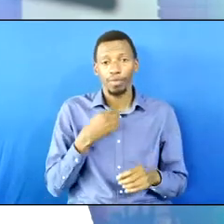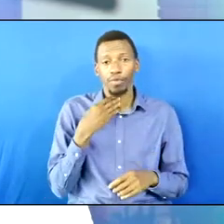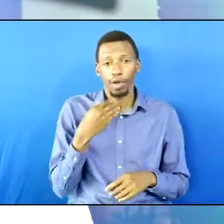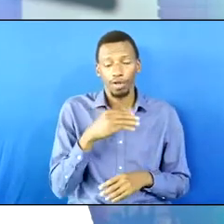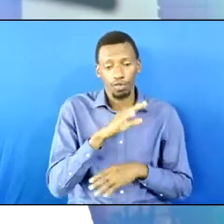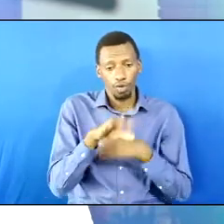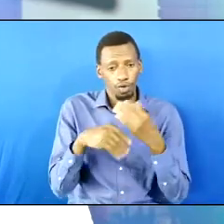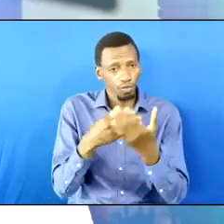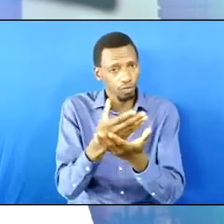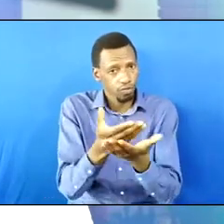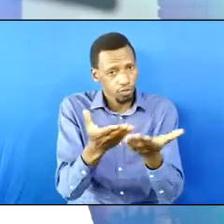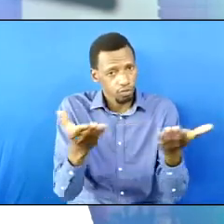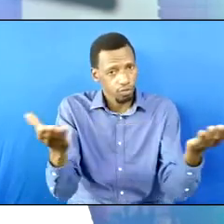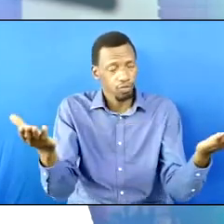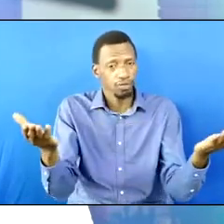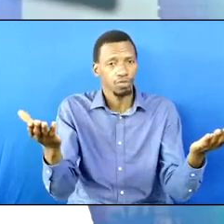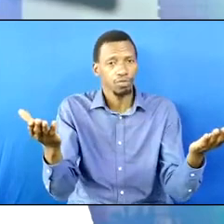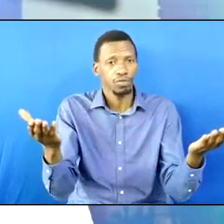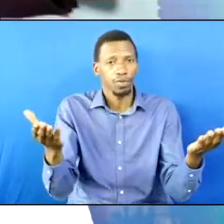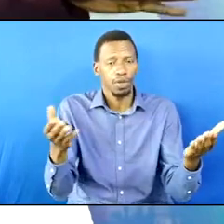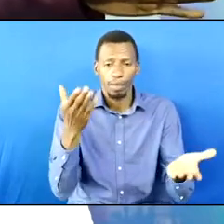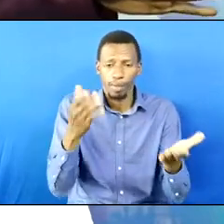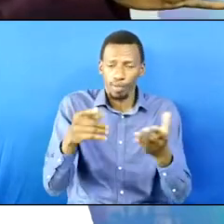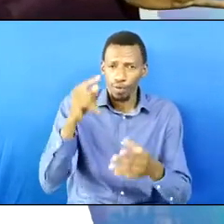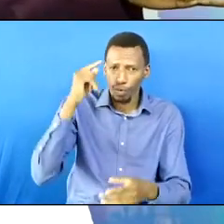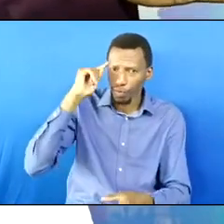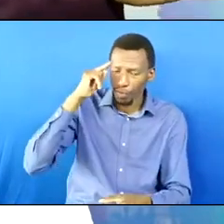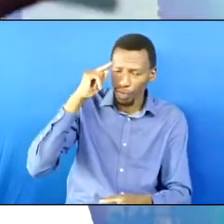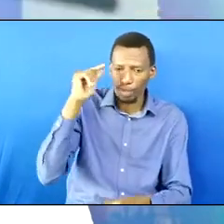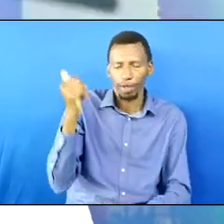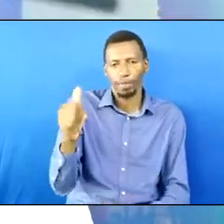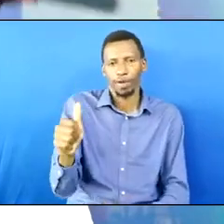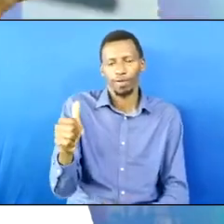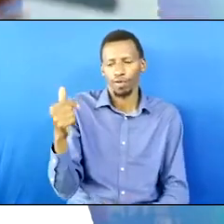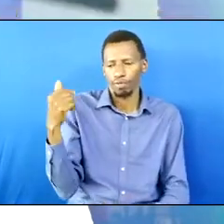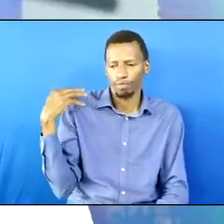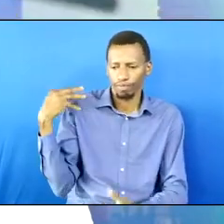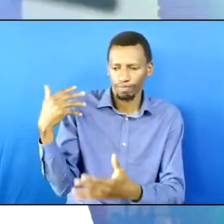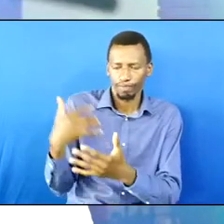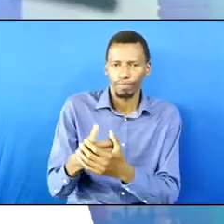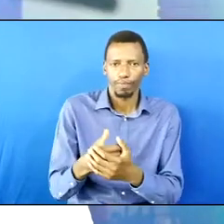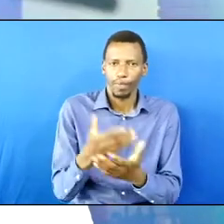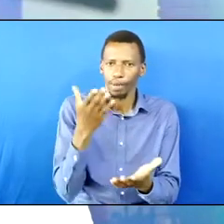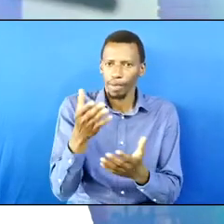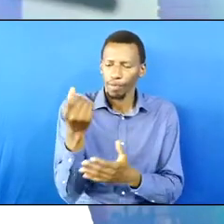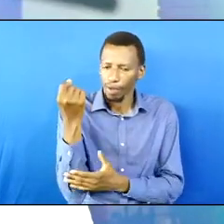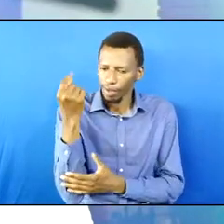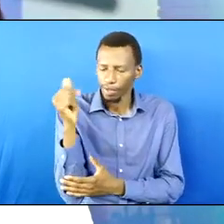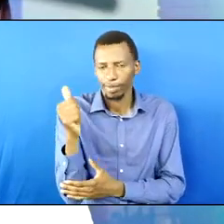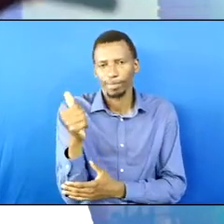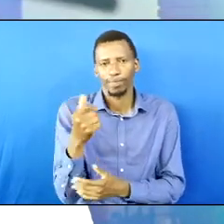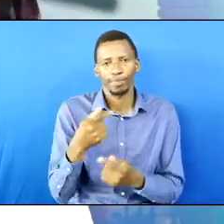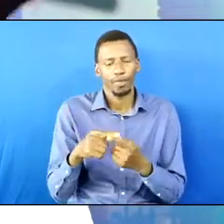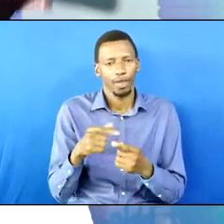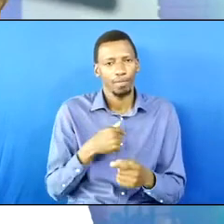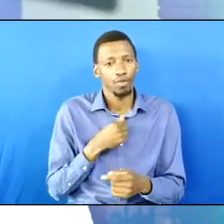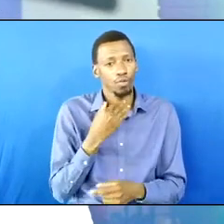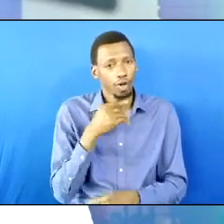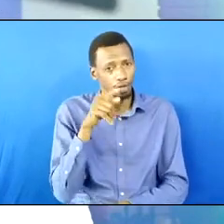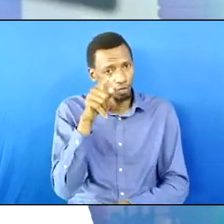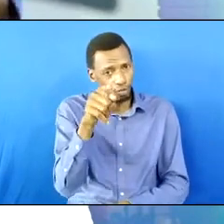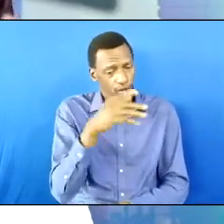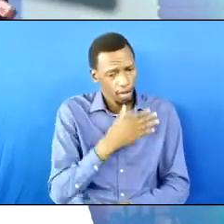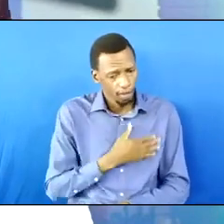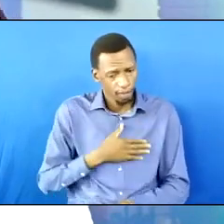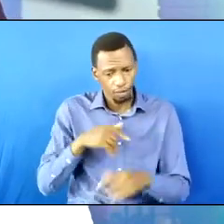you have not think it for a long time, or maybe you have not remembered to try to understand about this one, but I want to recall your attention